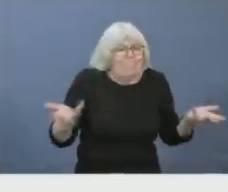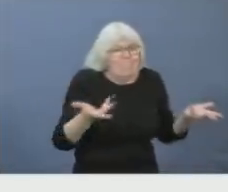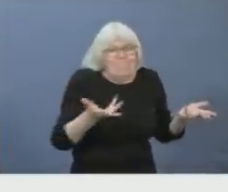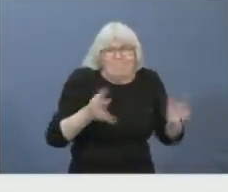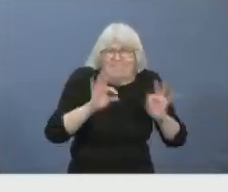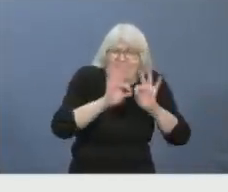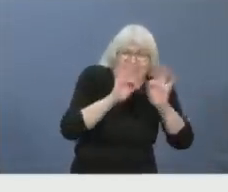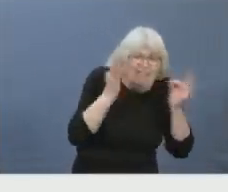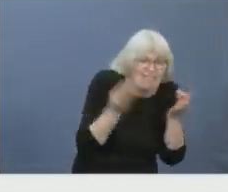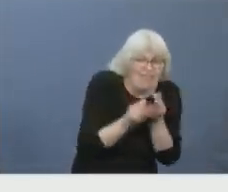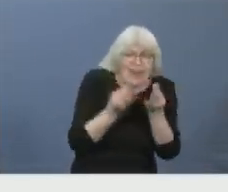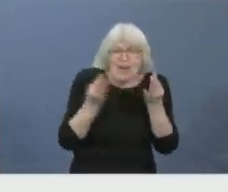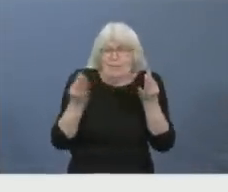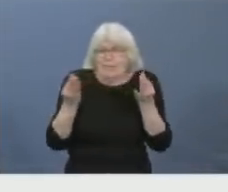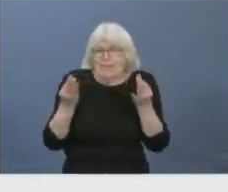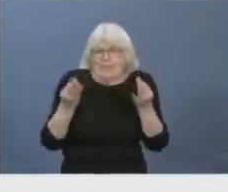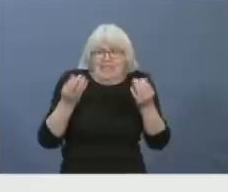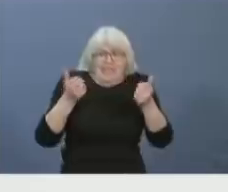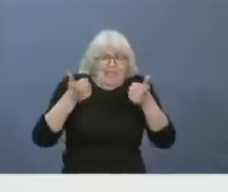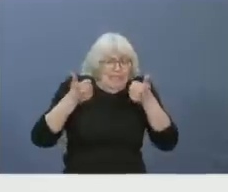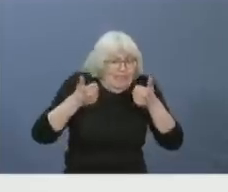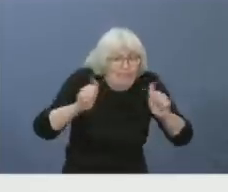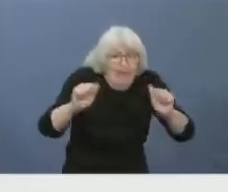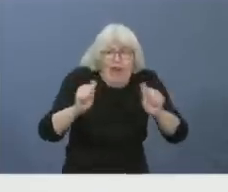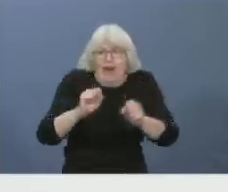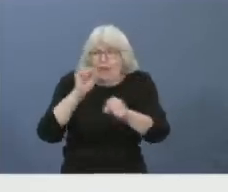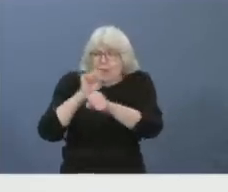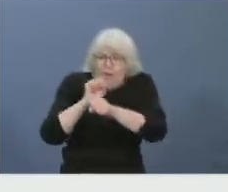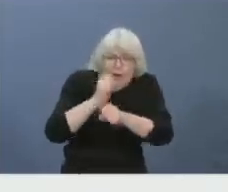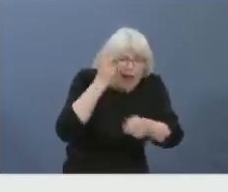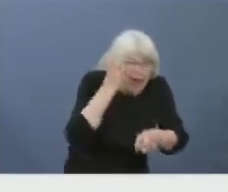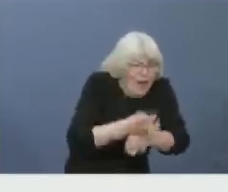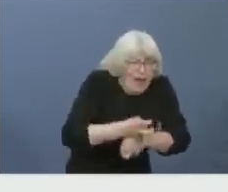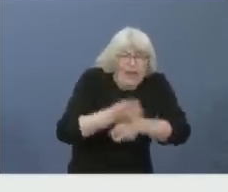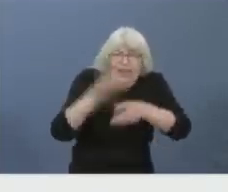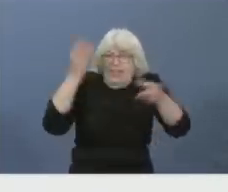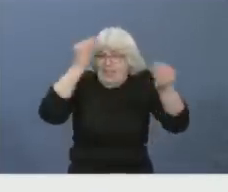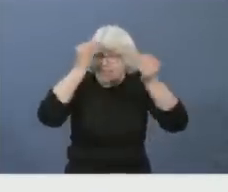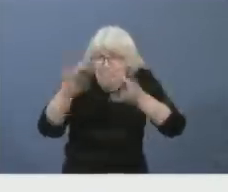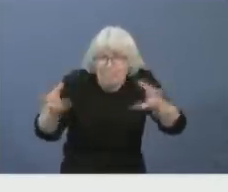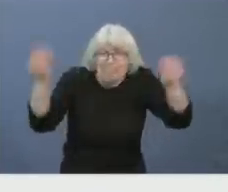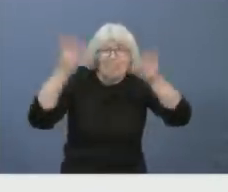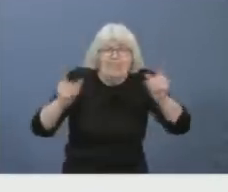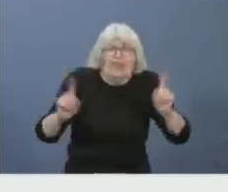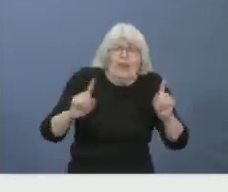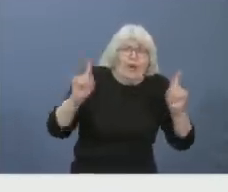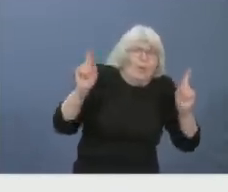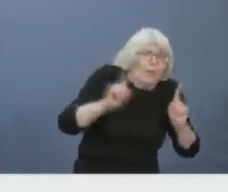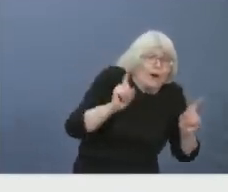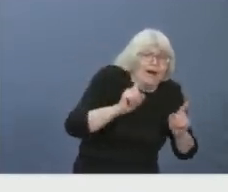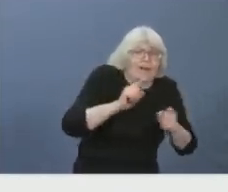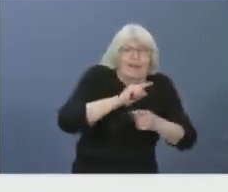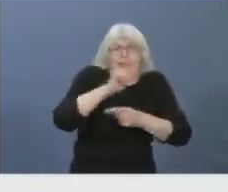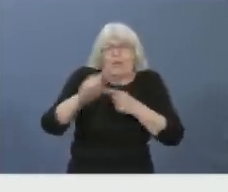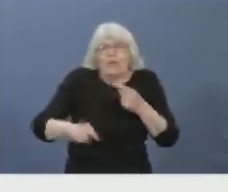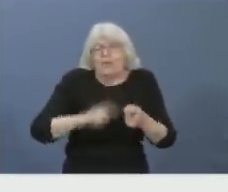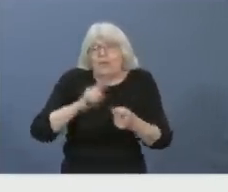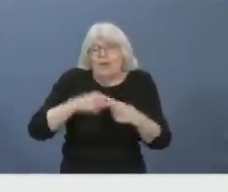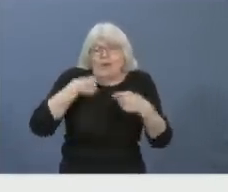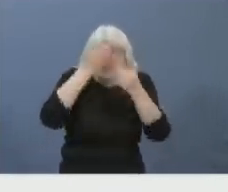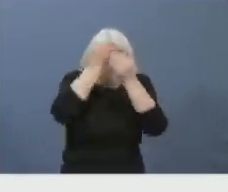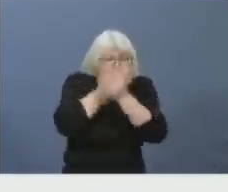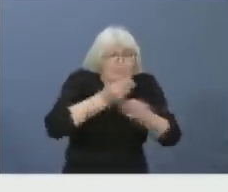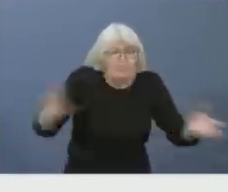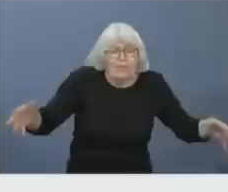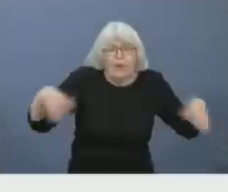that information with you about the where and when as soon as they can, for sure. But I'm incredibly sorry this is happening. We do want to